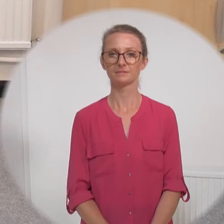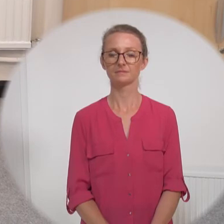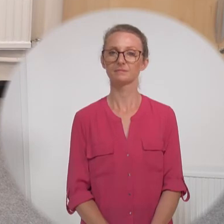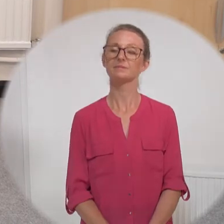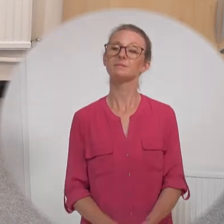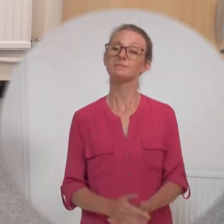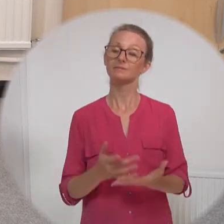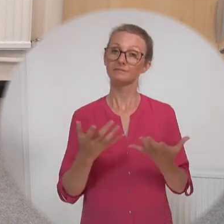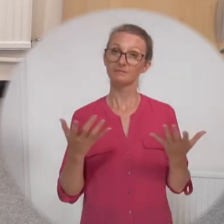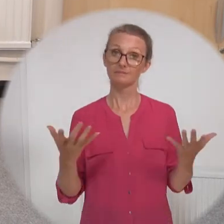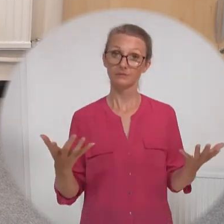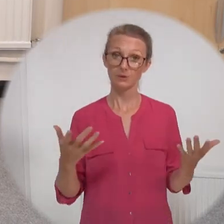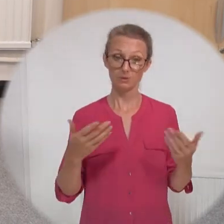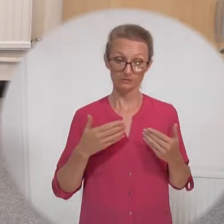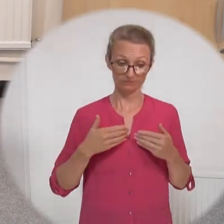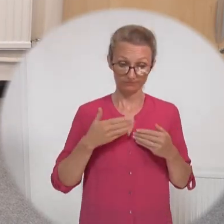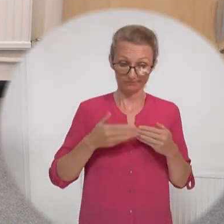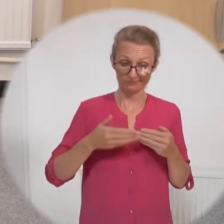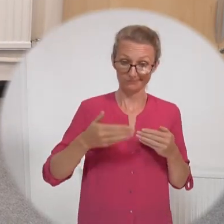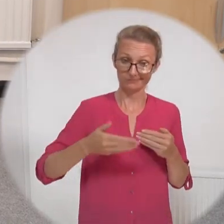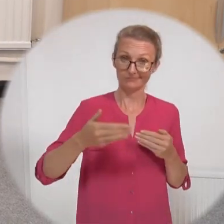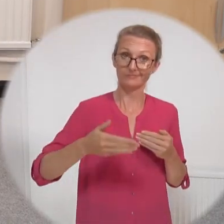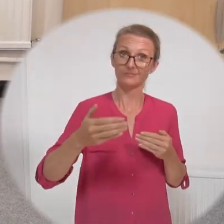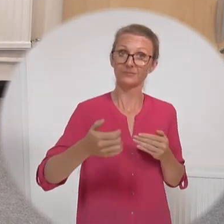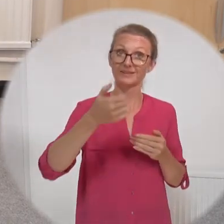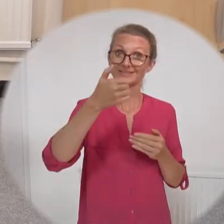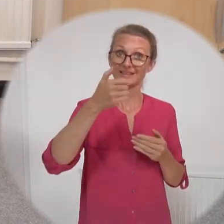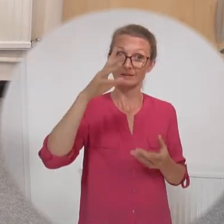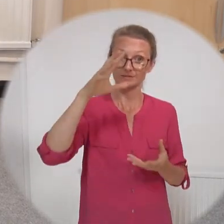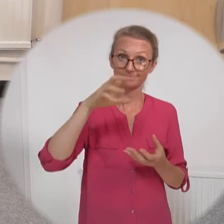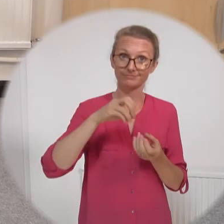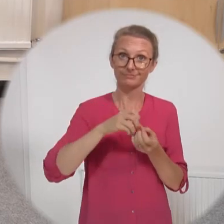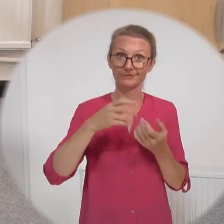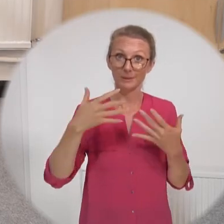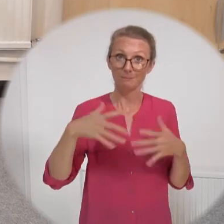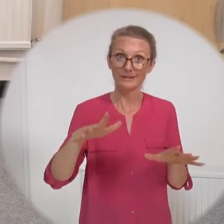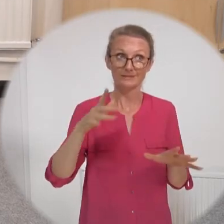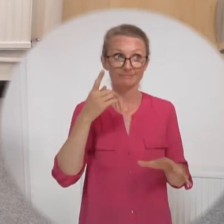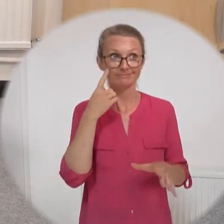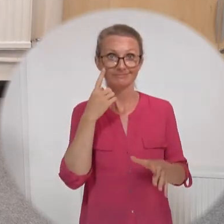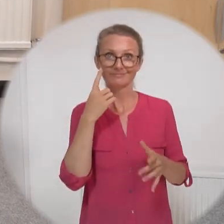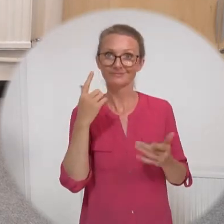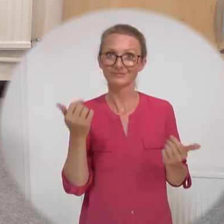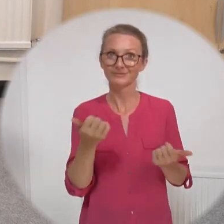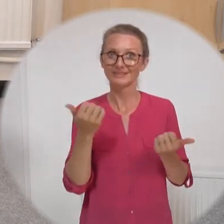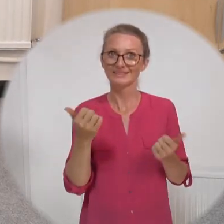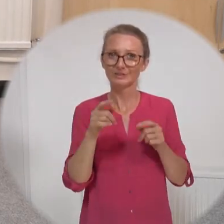Great, now we've had a go at all the different moves from the first 6.